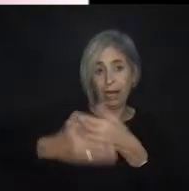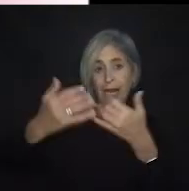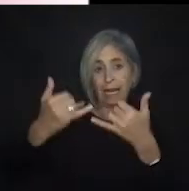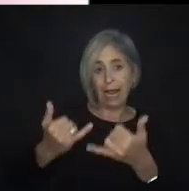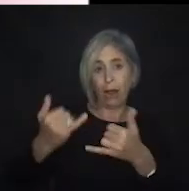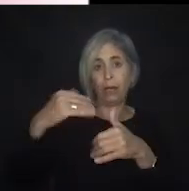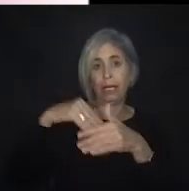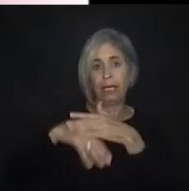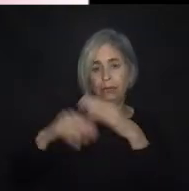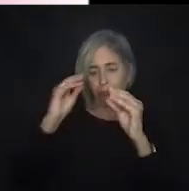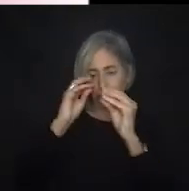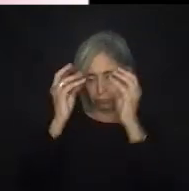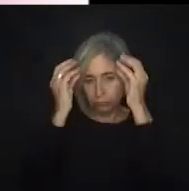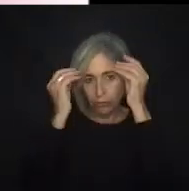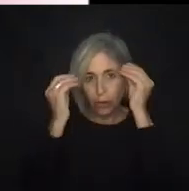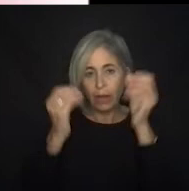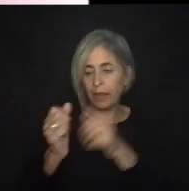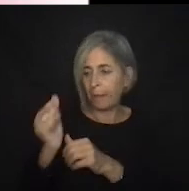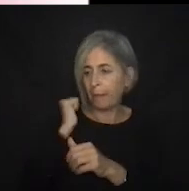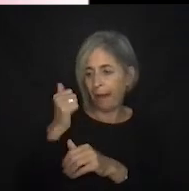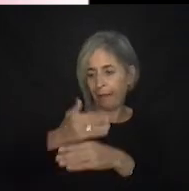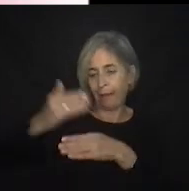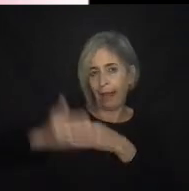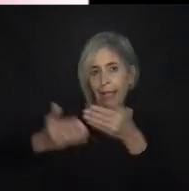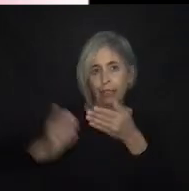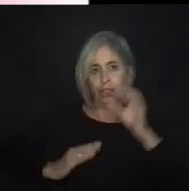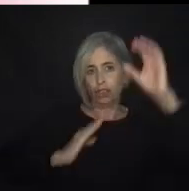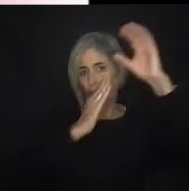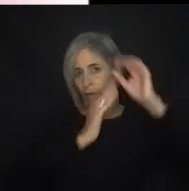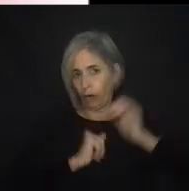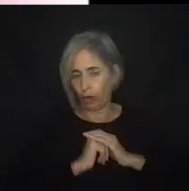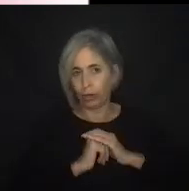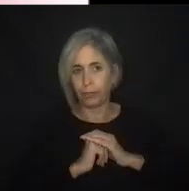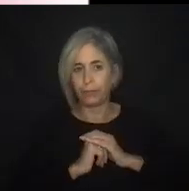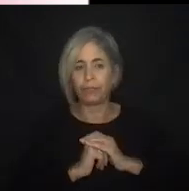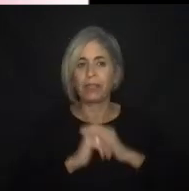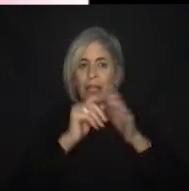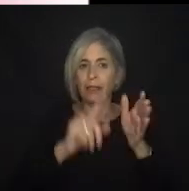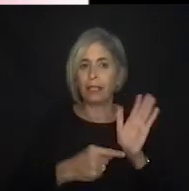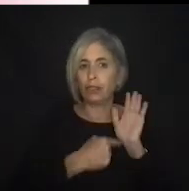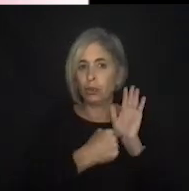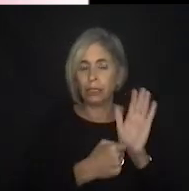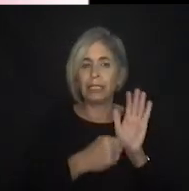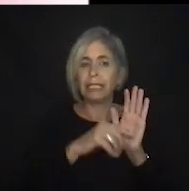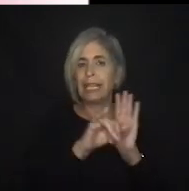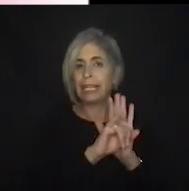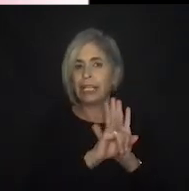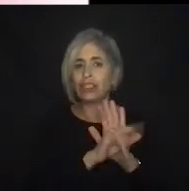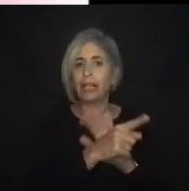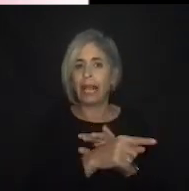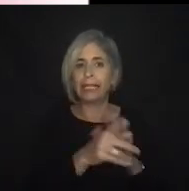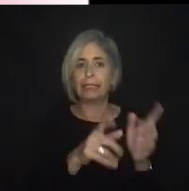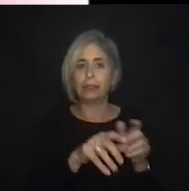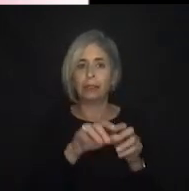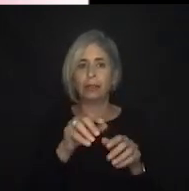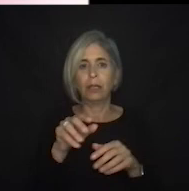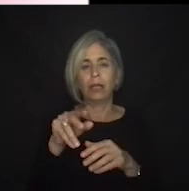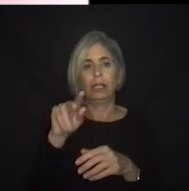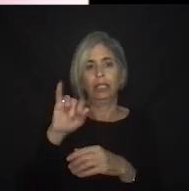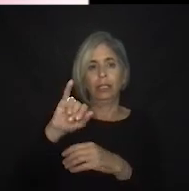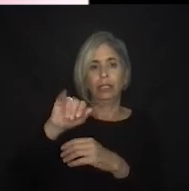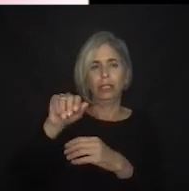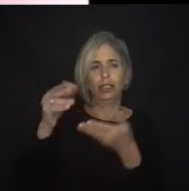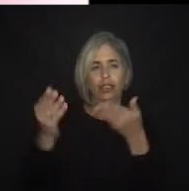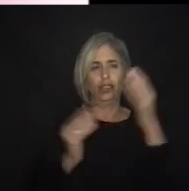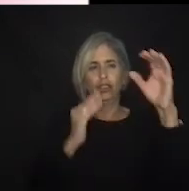now get into configuring our custom backend server. So to initialize a server, we're going to create a server.js file in